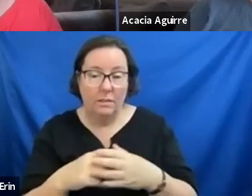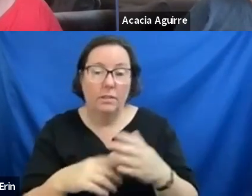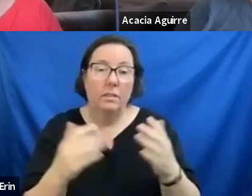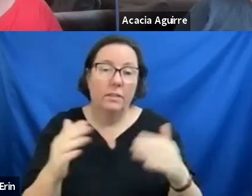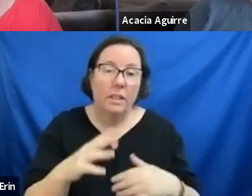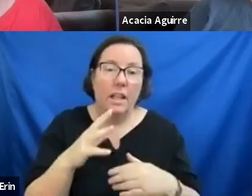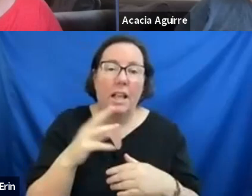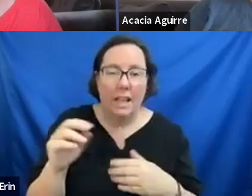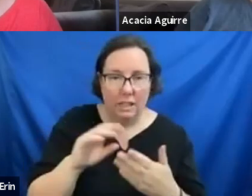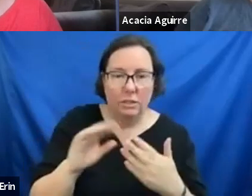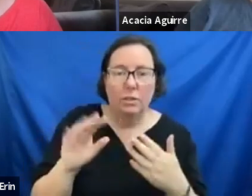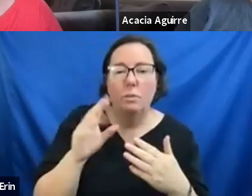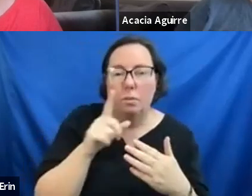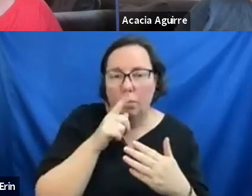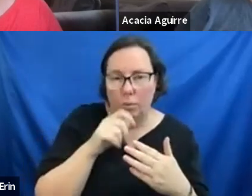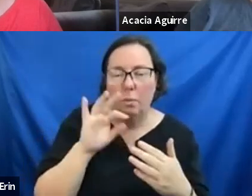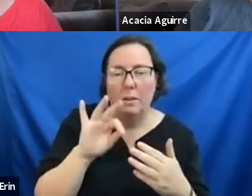9999.